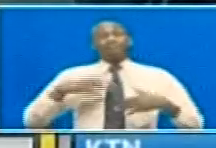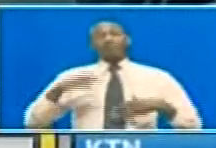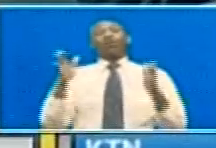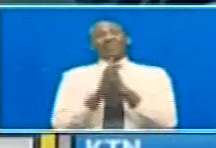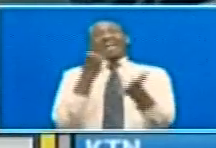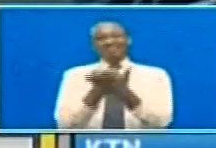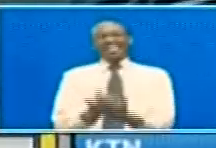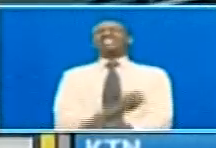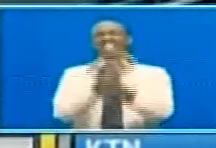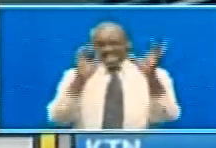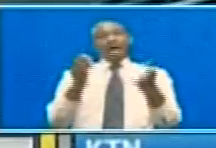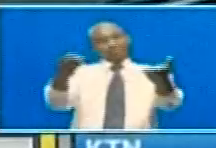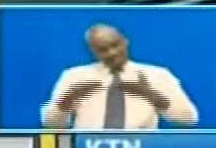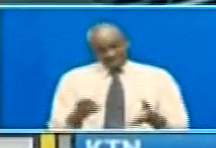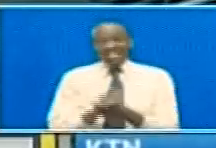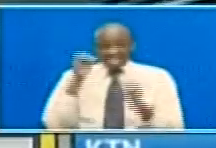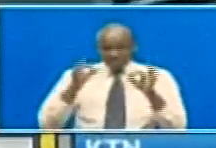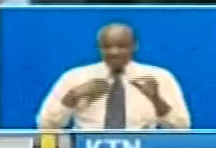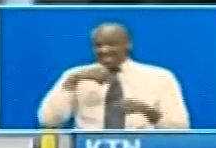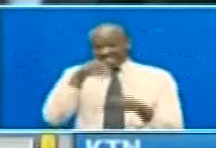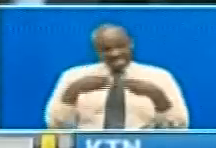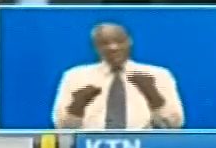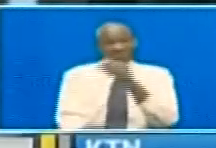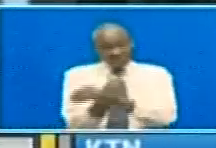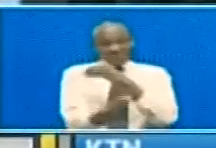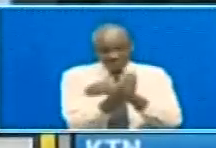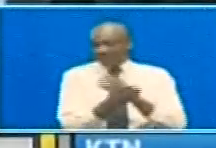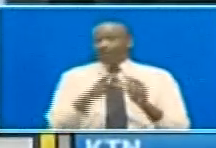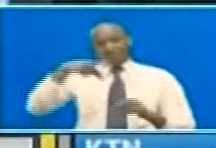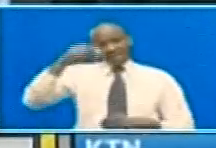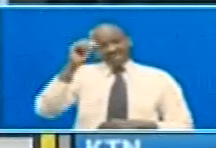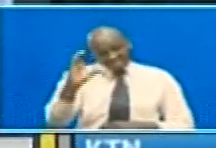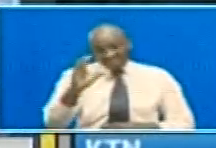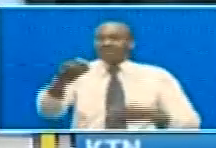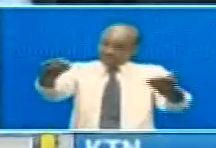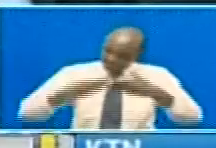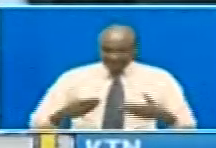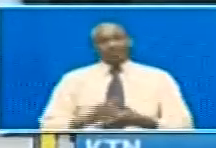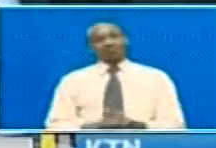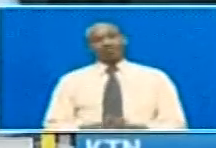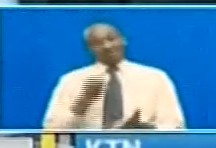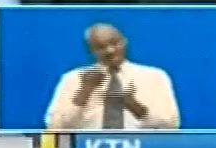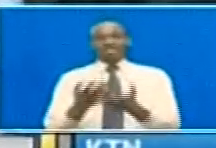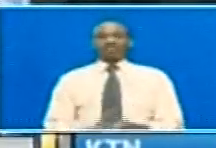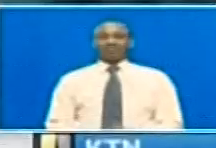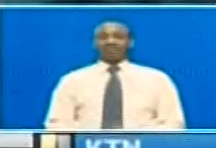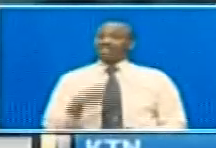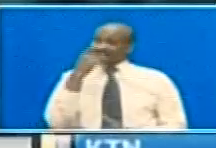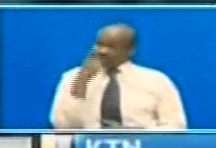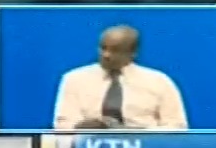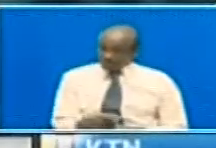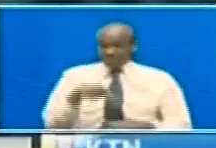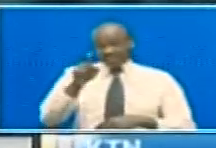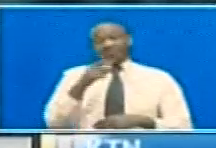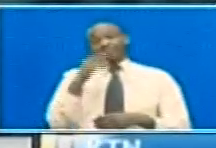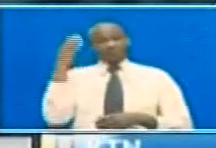concrete evidence that he offered bribes to some members of the Public Accounts Committee to bring forth. It is alleged that Iringo